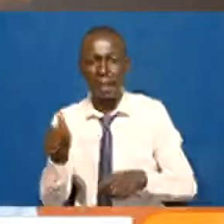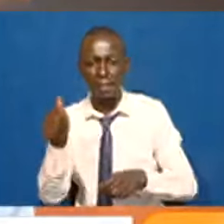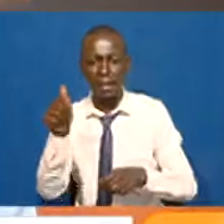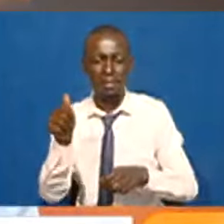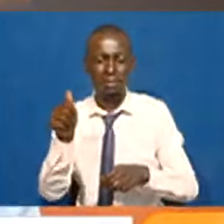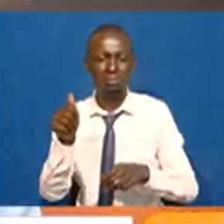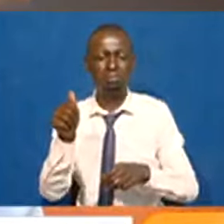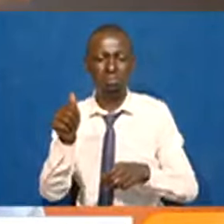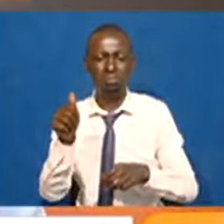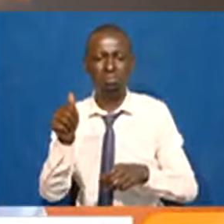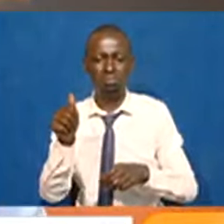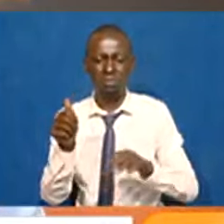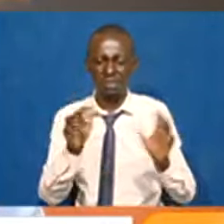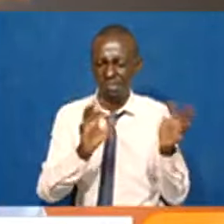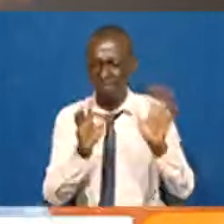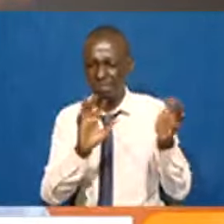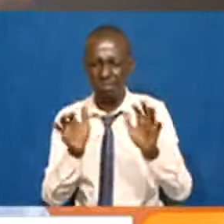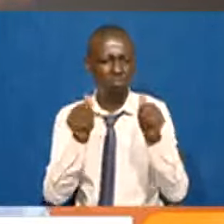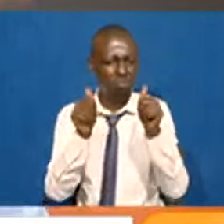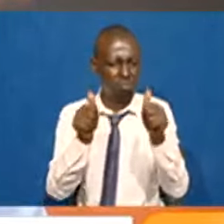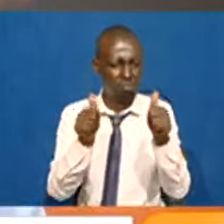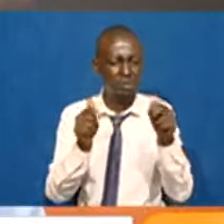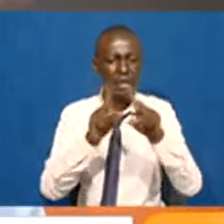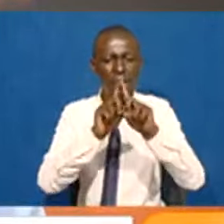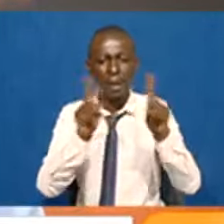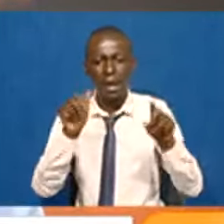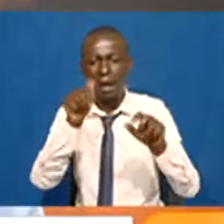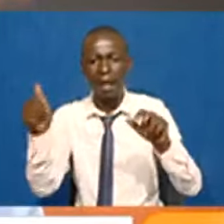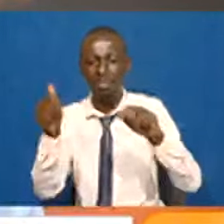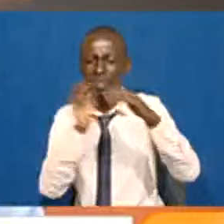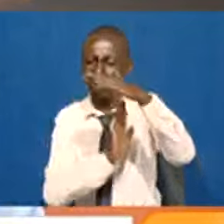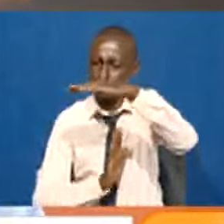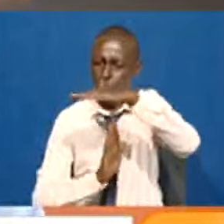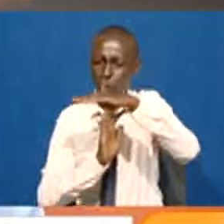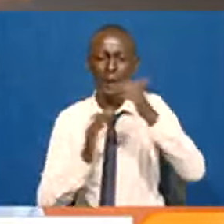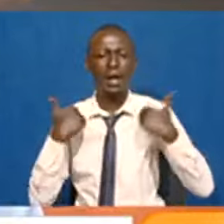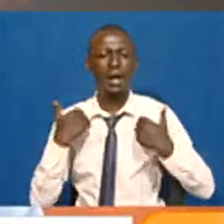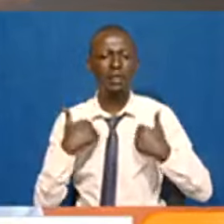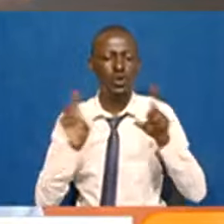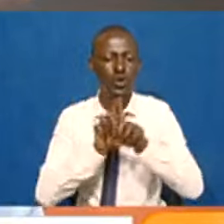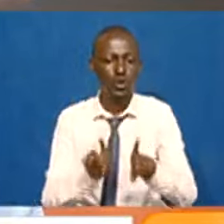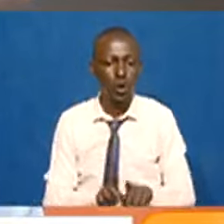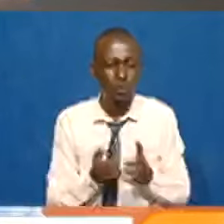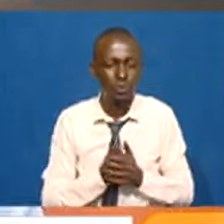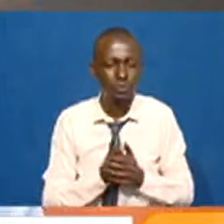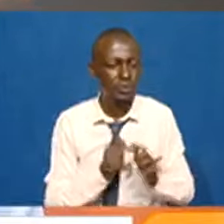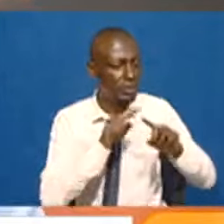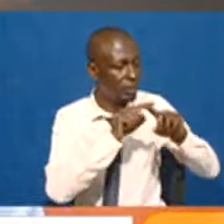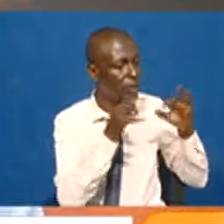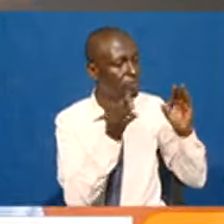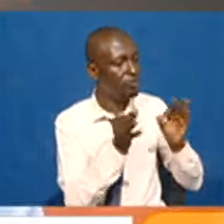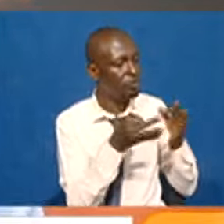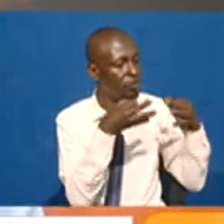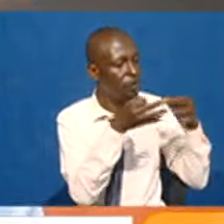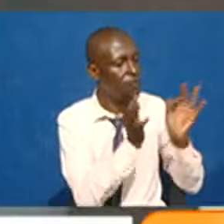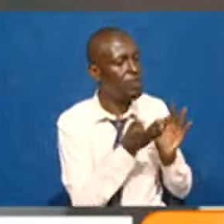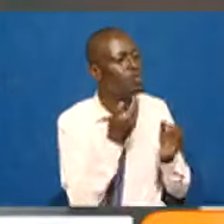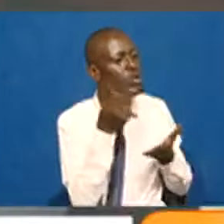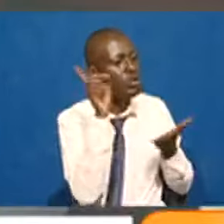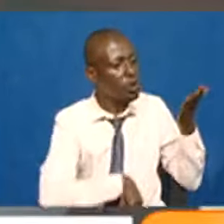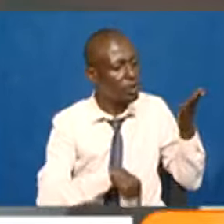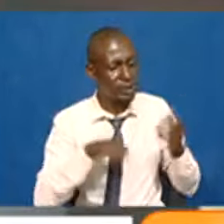have executive casket. Yes. So it depends on what the family wants? Yeah. Okay. And I see a lot of questions in terms of